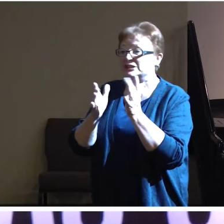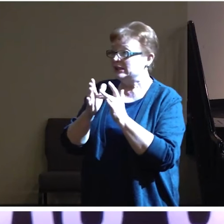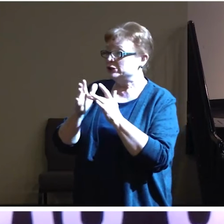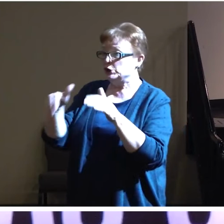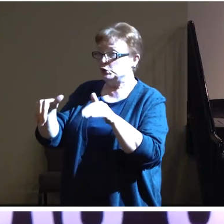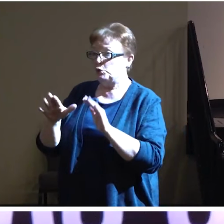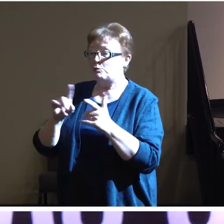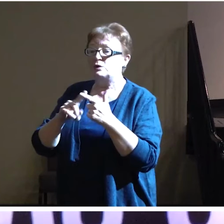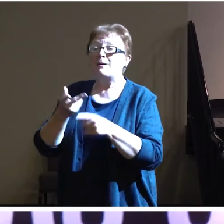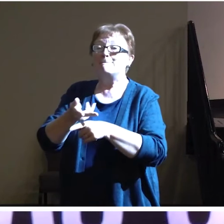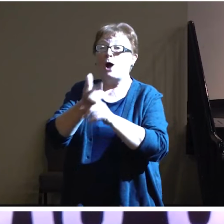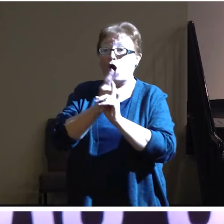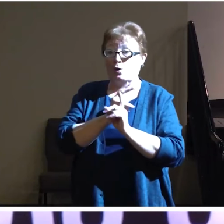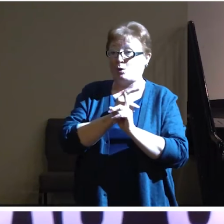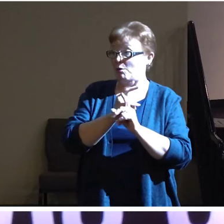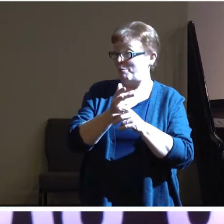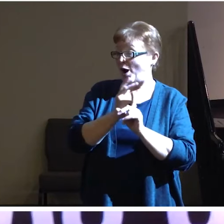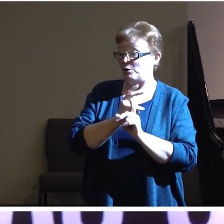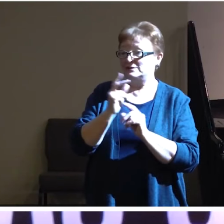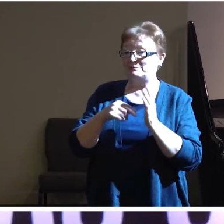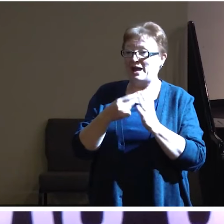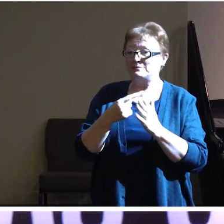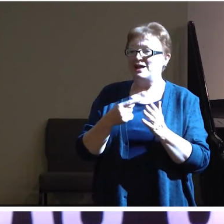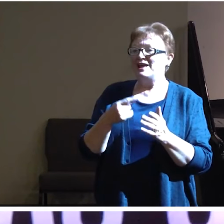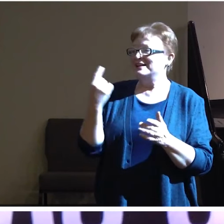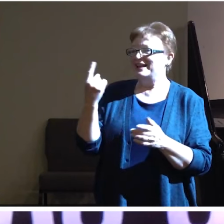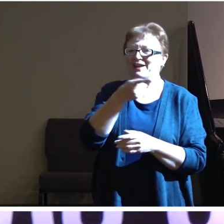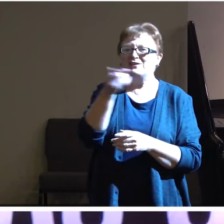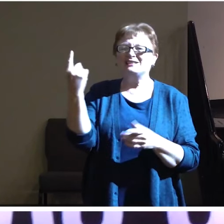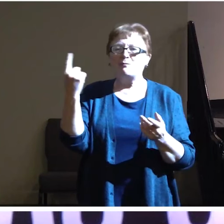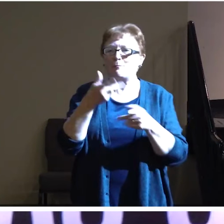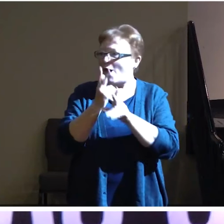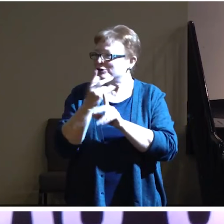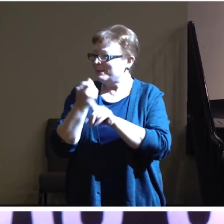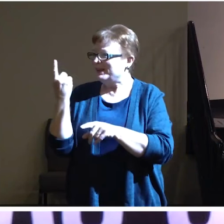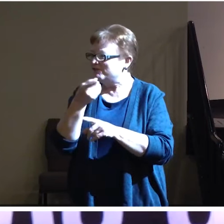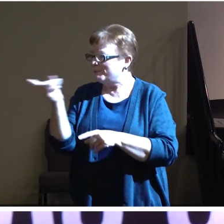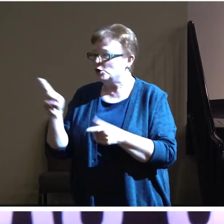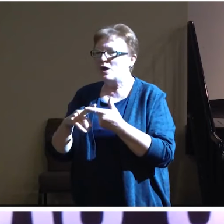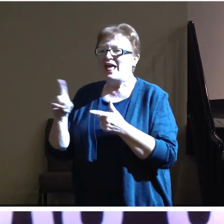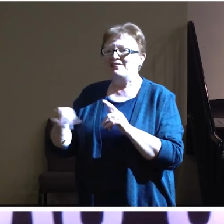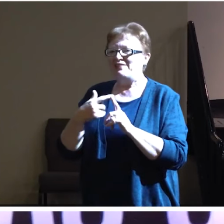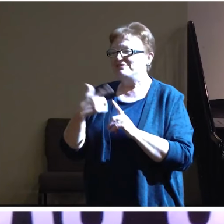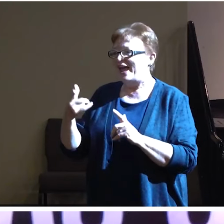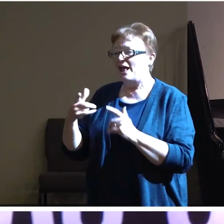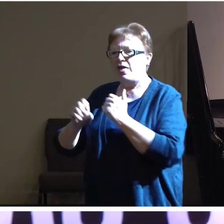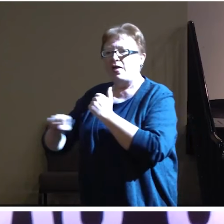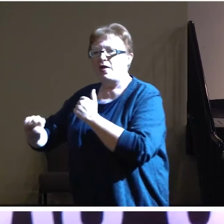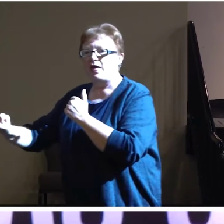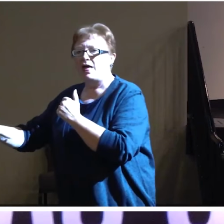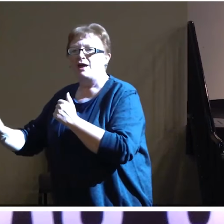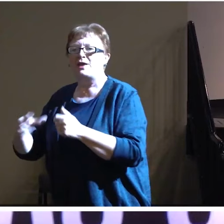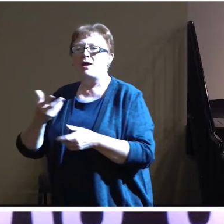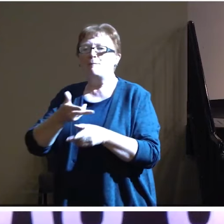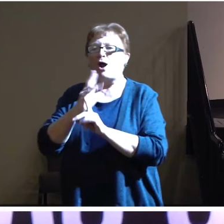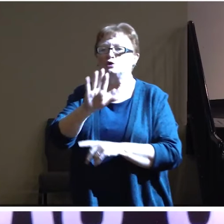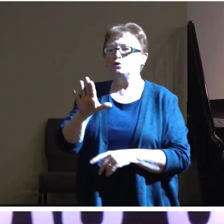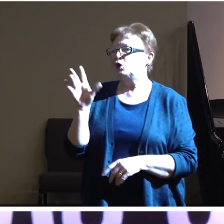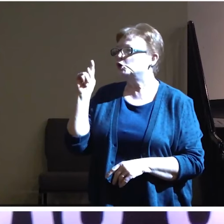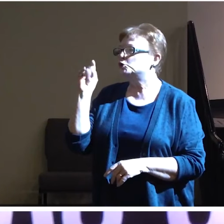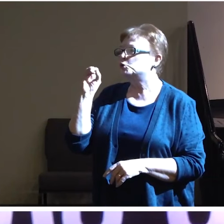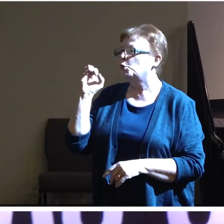someone borrows something, they borrow it for a little too long, don't they? It's like, you have to make the phone call. Can I get that tool back? I kind of need it.